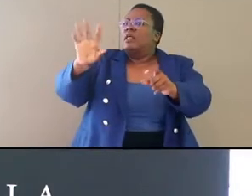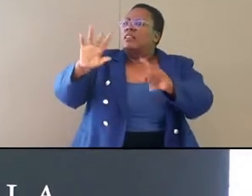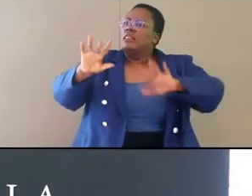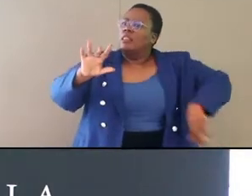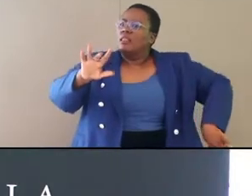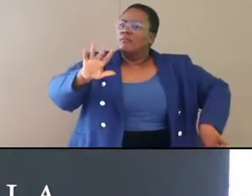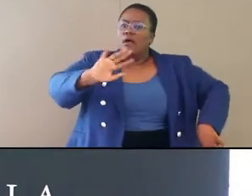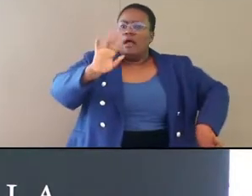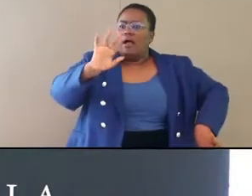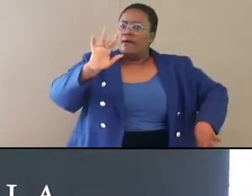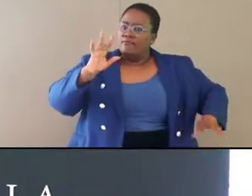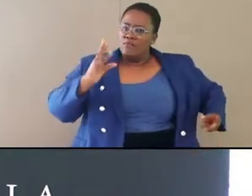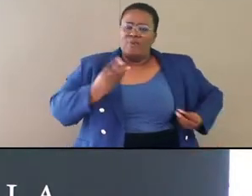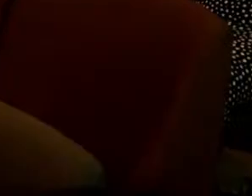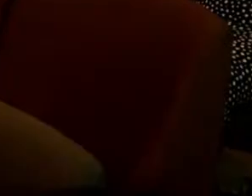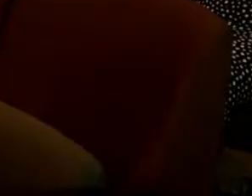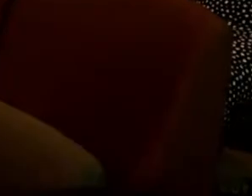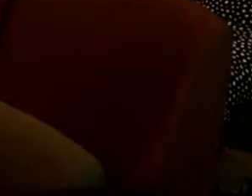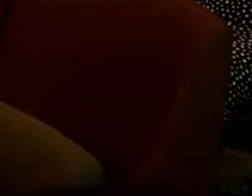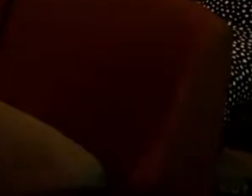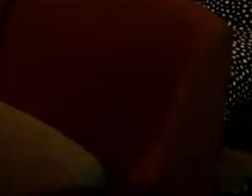We must work with them. Thank you.